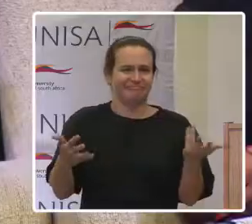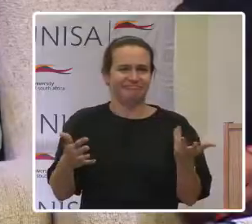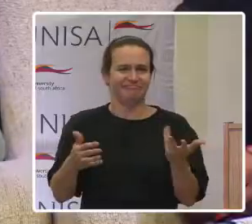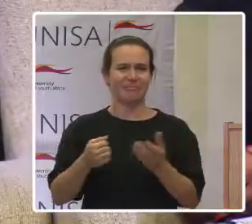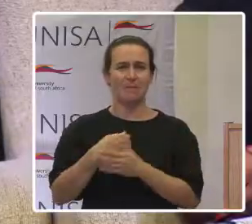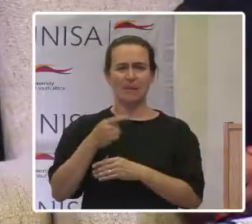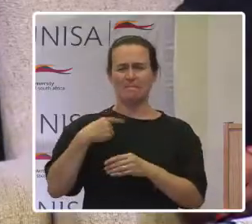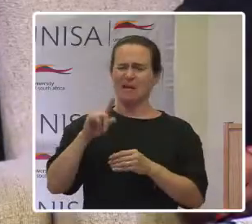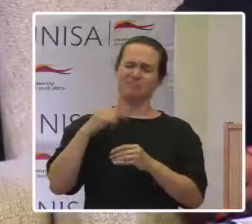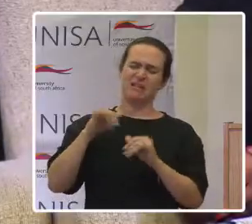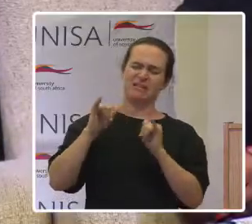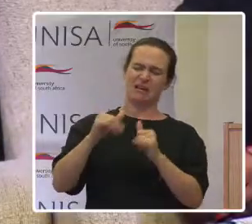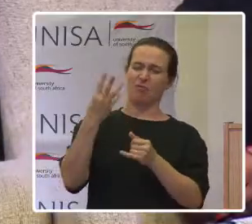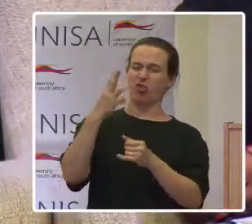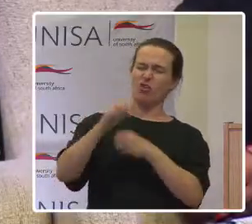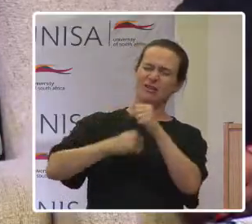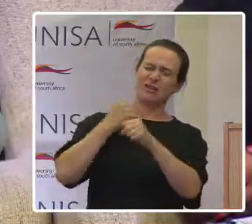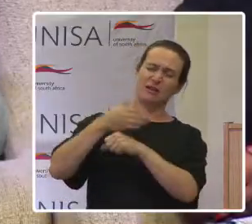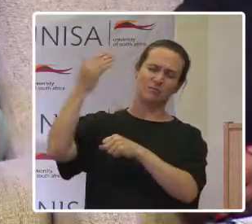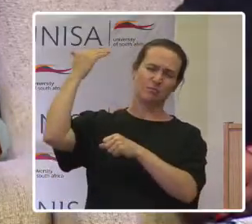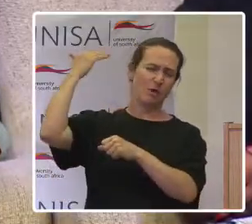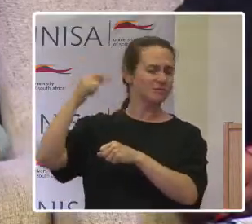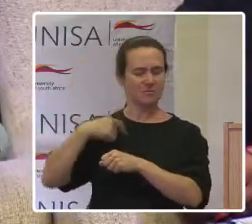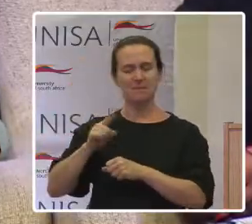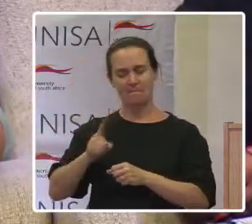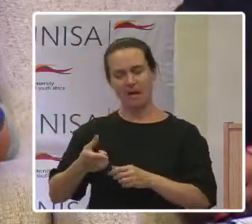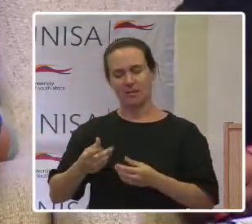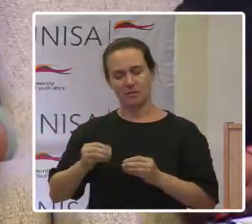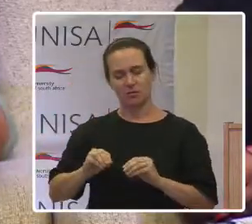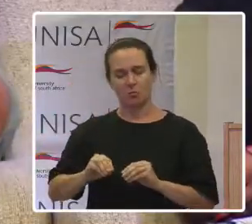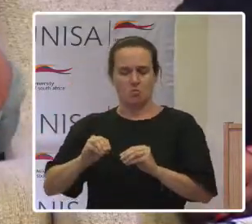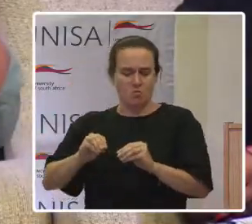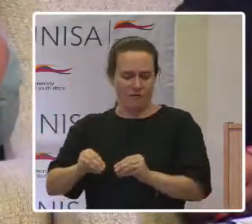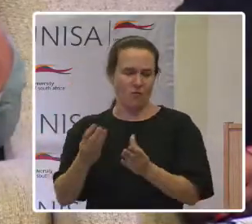30 years behind in technology and development,